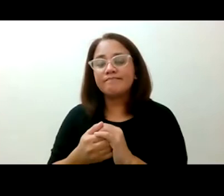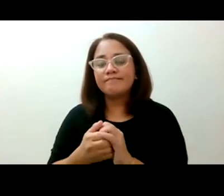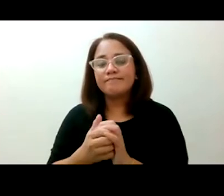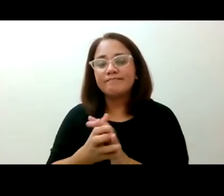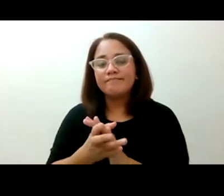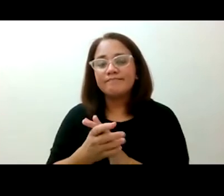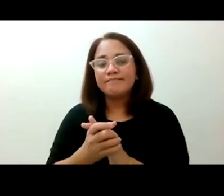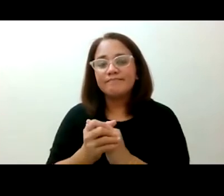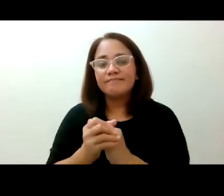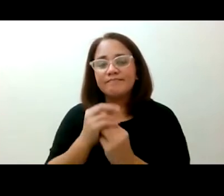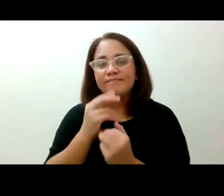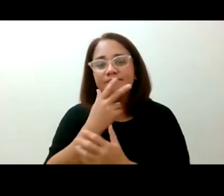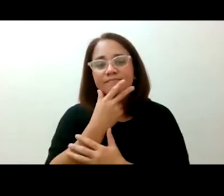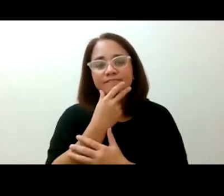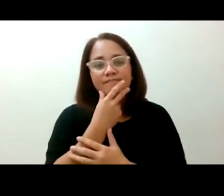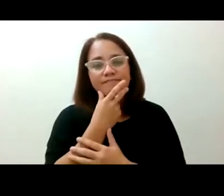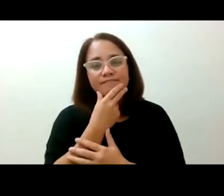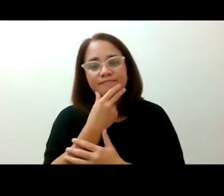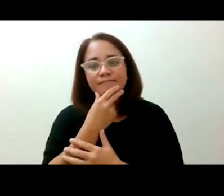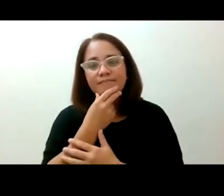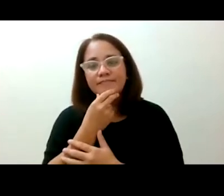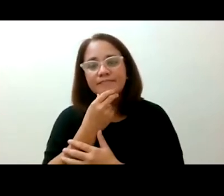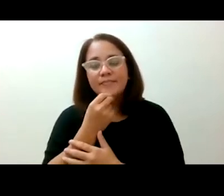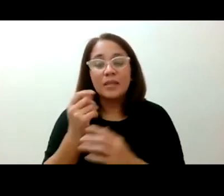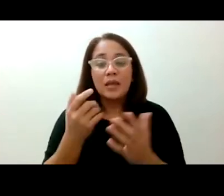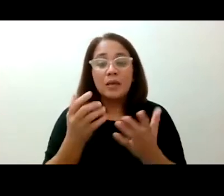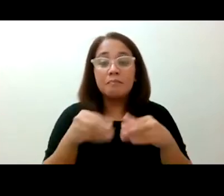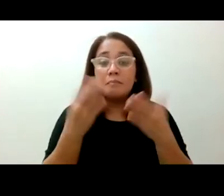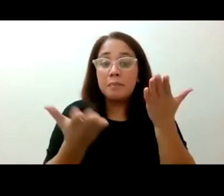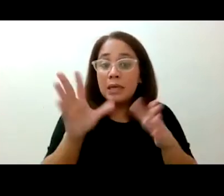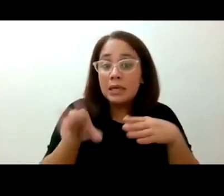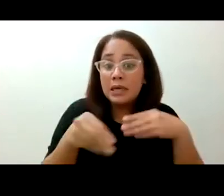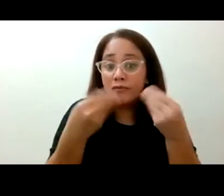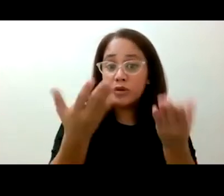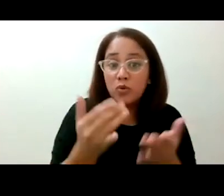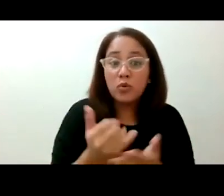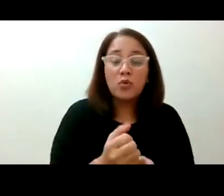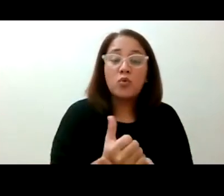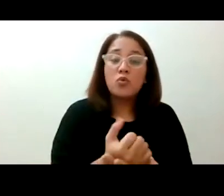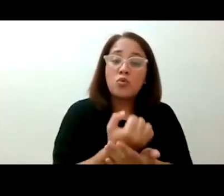see. I may give you some incorrect